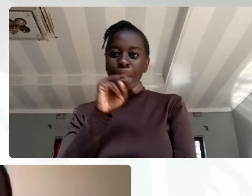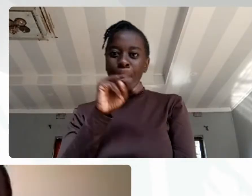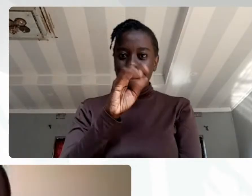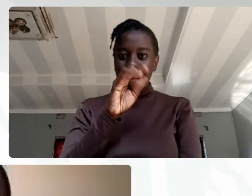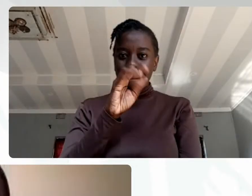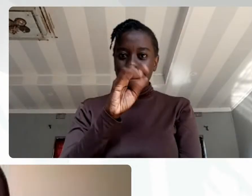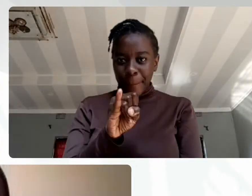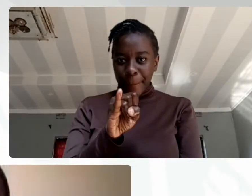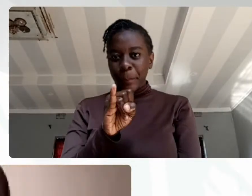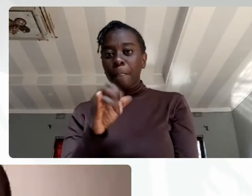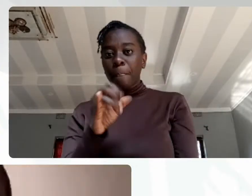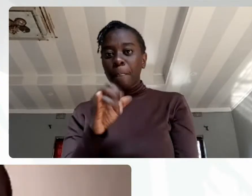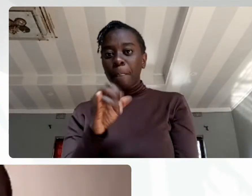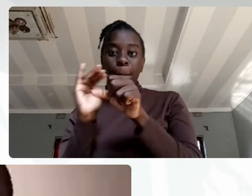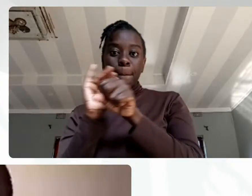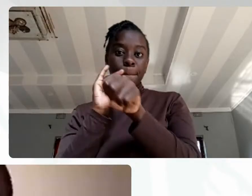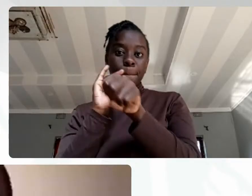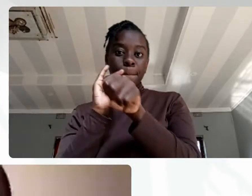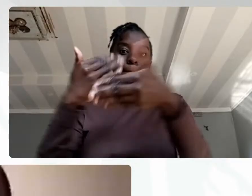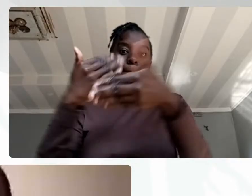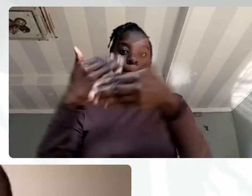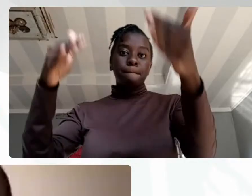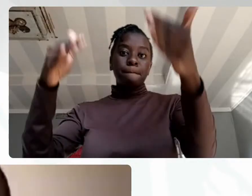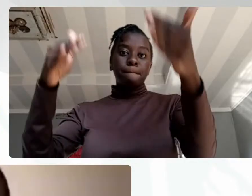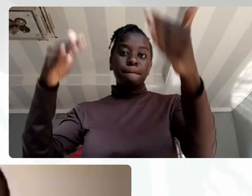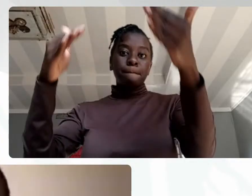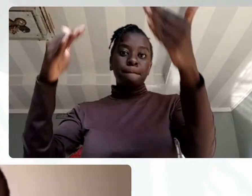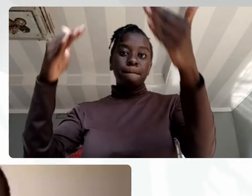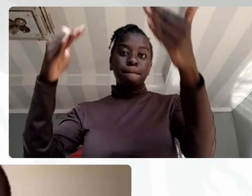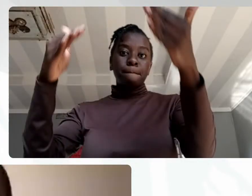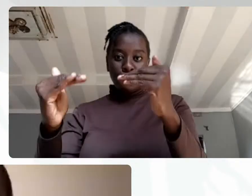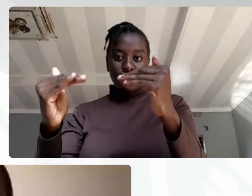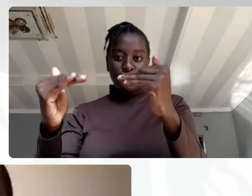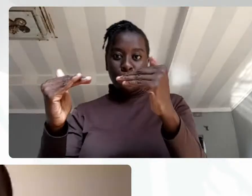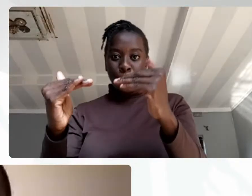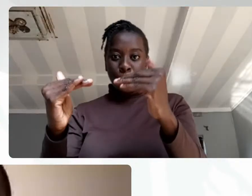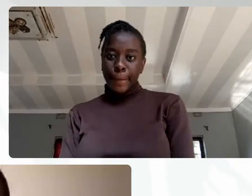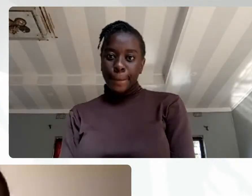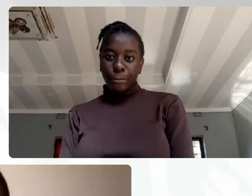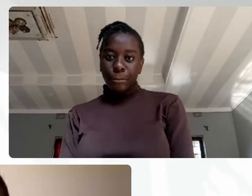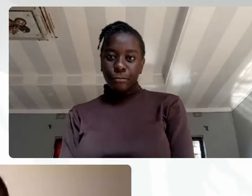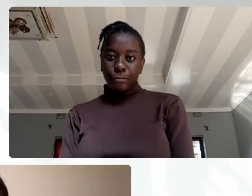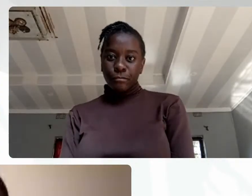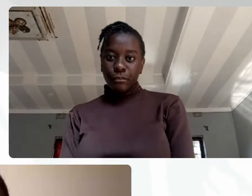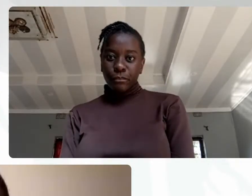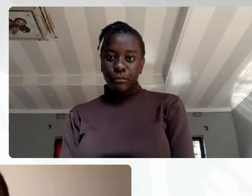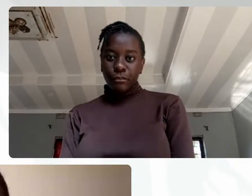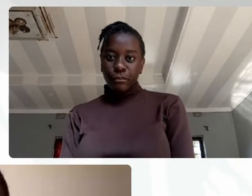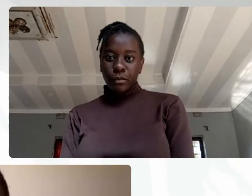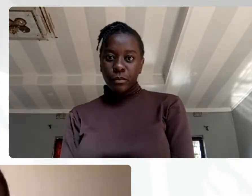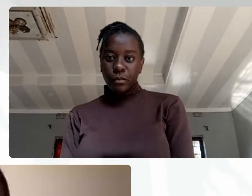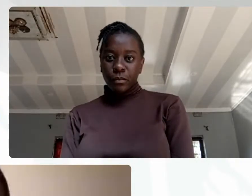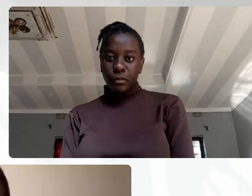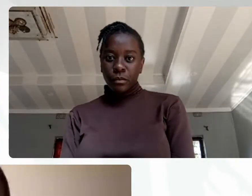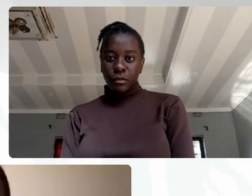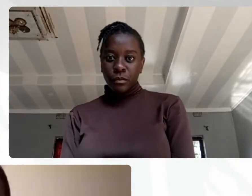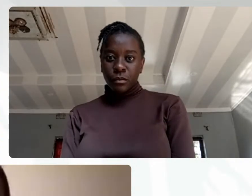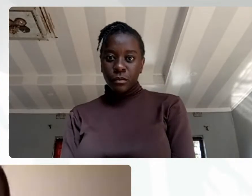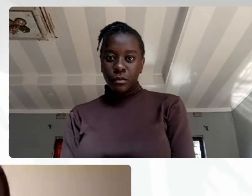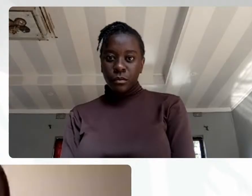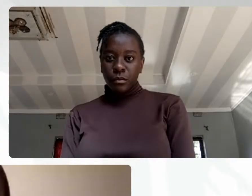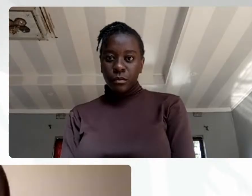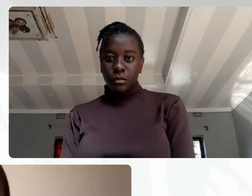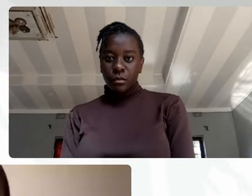says, a lot of girls fail to negotiate for safer sex, therefore putting